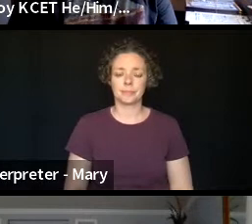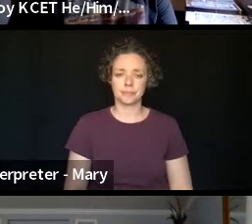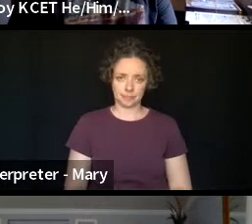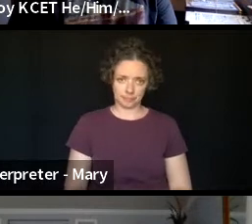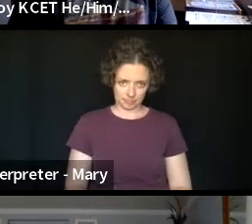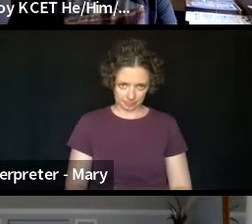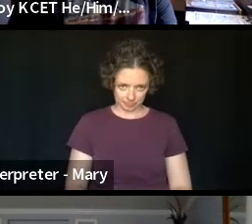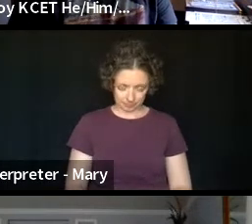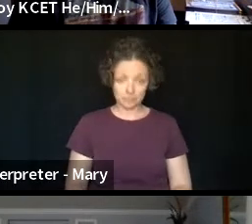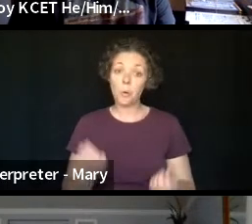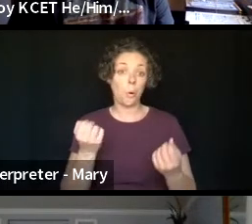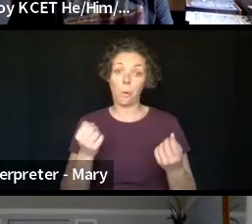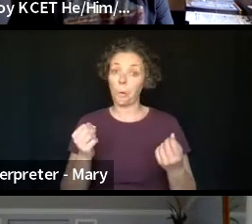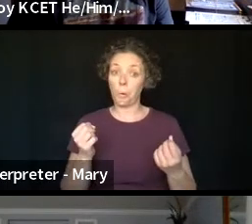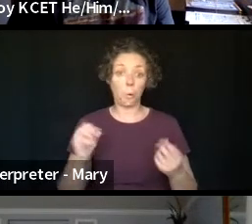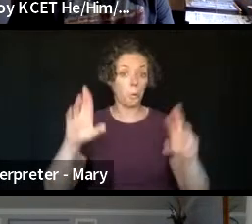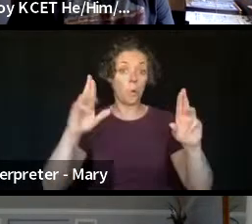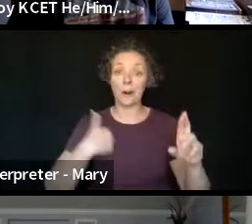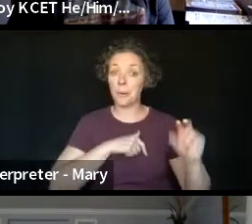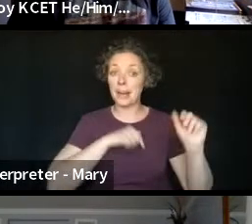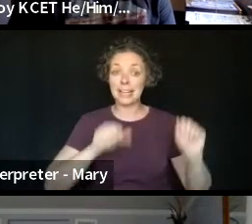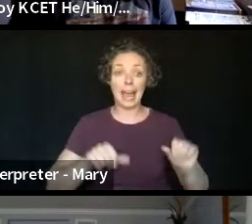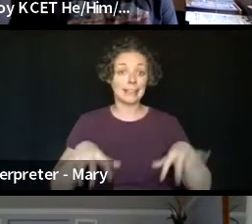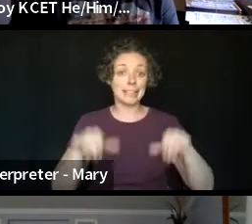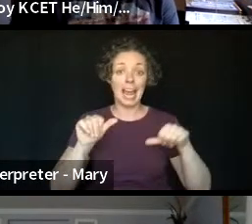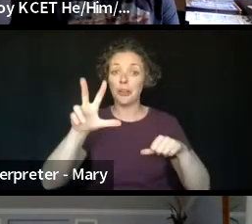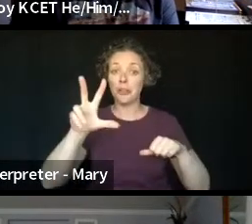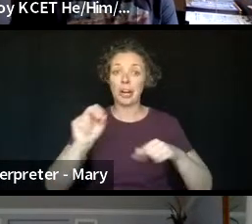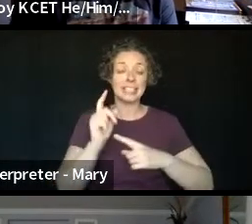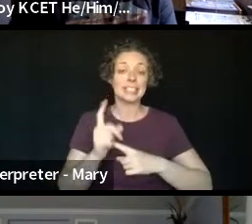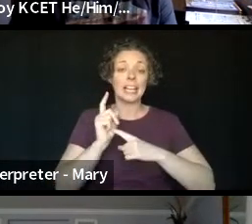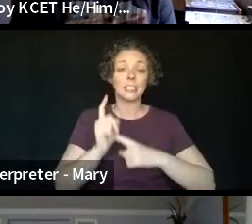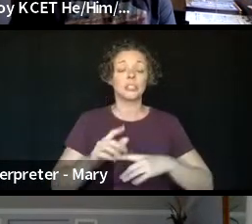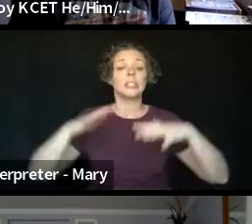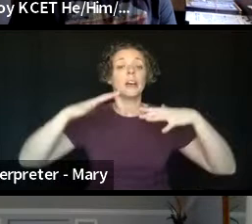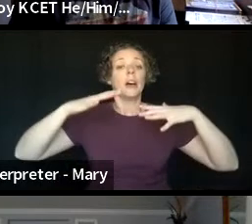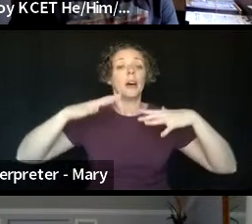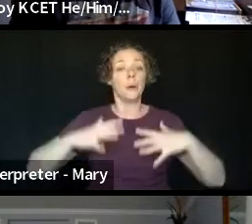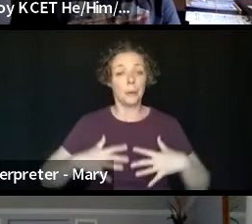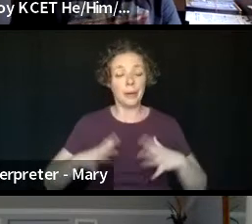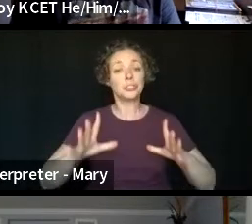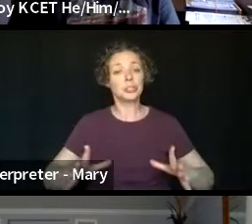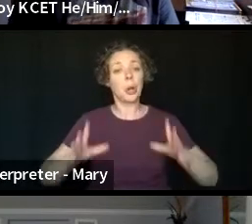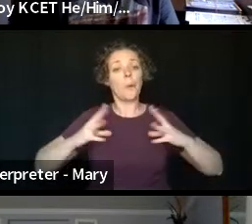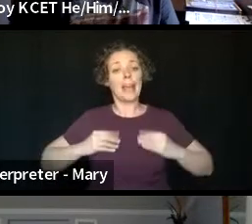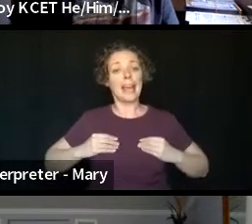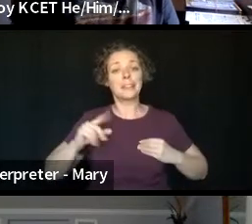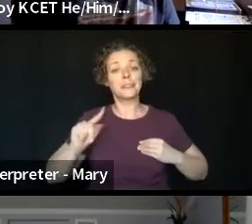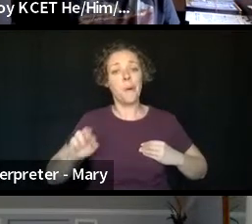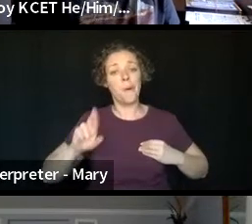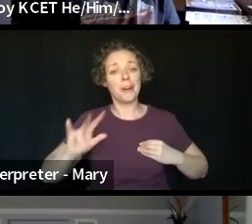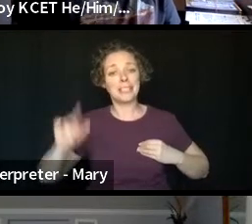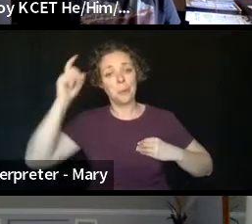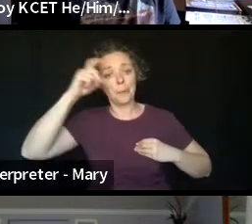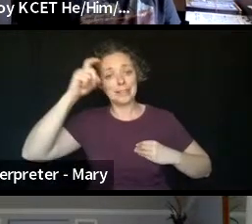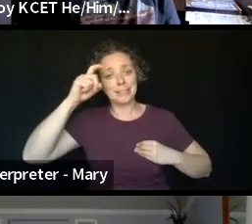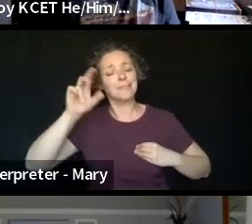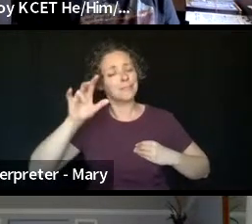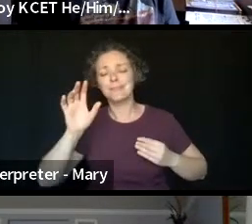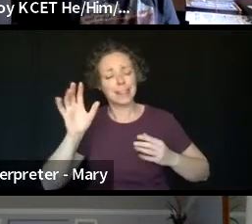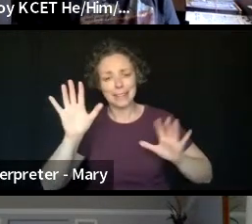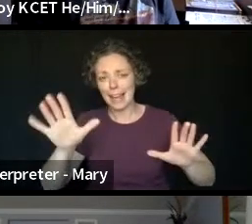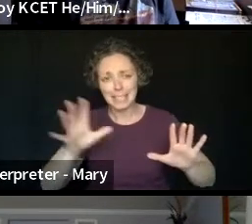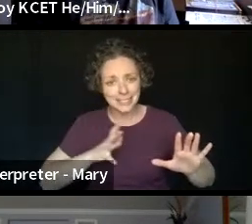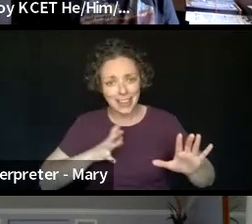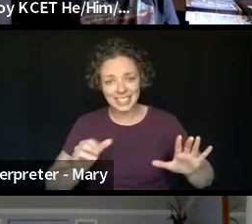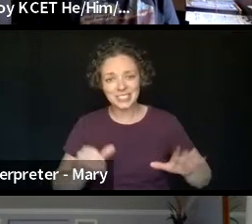Or we'll all just take that 30 seconds and soak up Tori's wisdom, which I think is also very okay. So while we